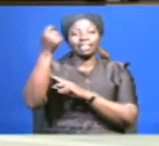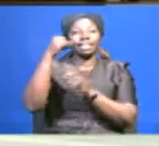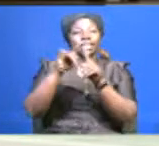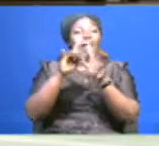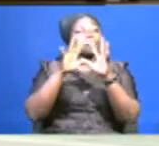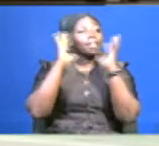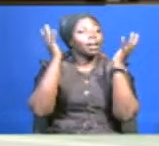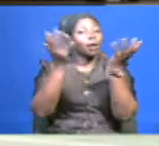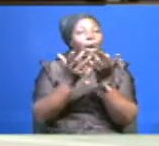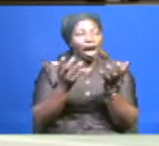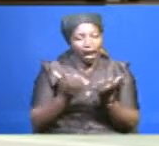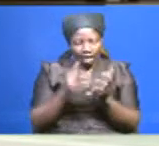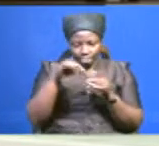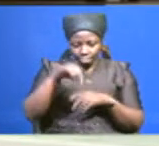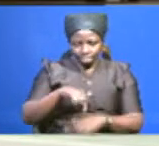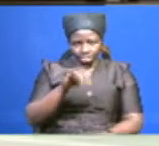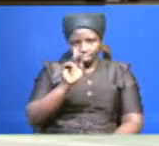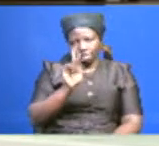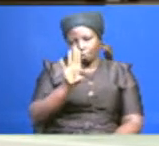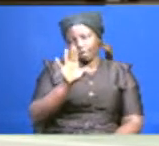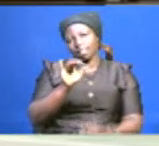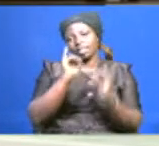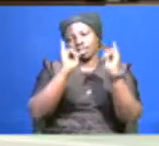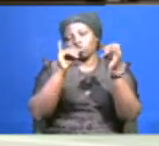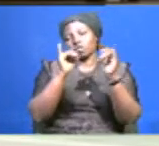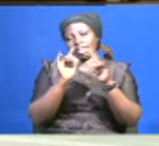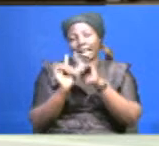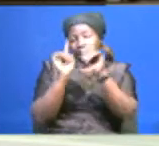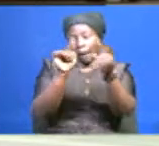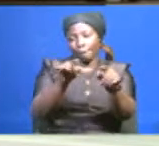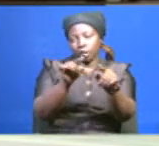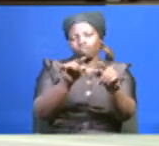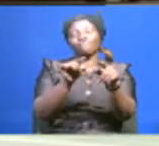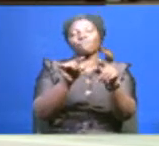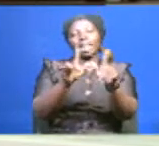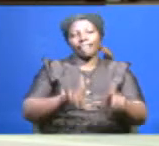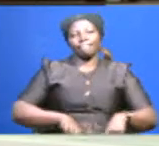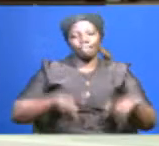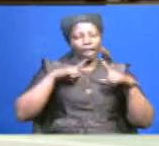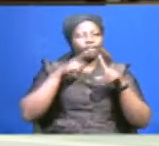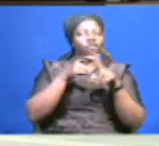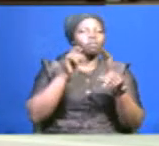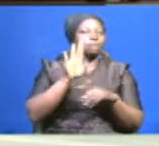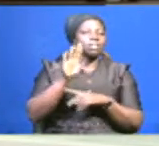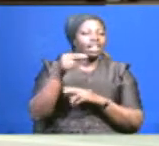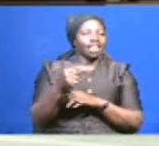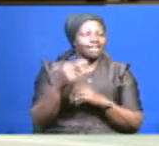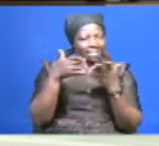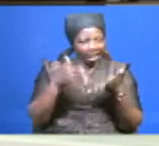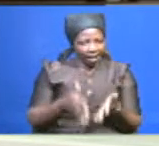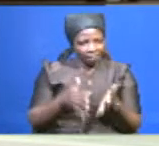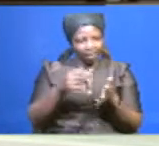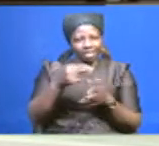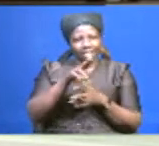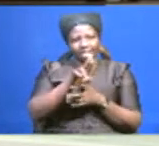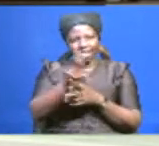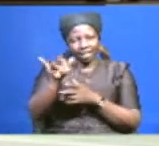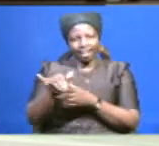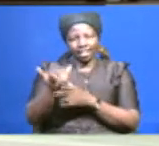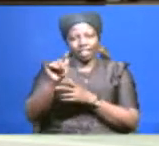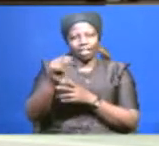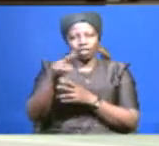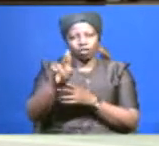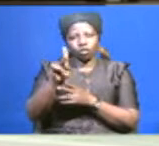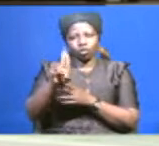is KBC Prime Edition coming to you live from Broadcasting House right here along Harithuku Road. Good evening. My name is Tom